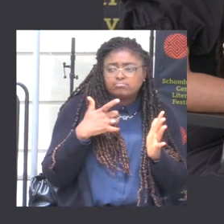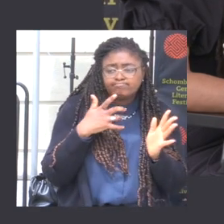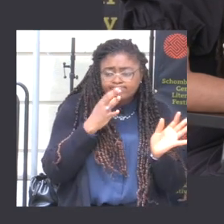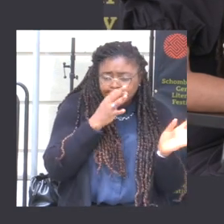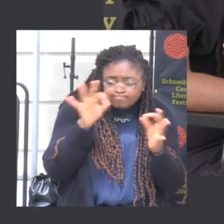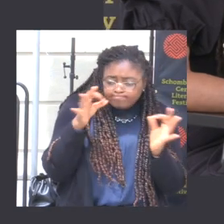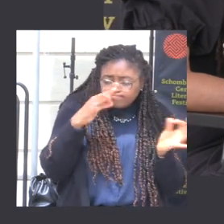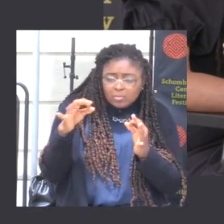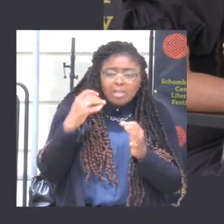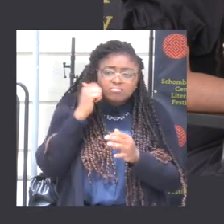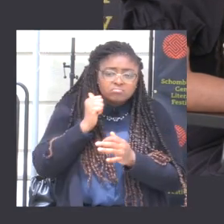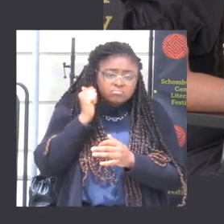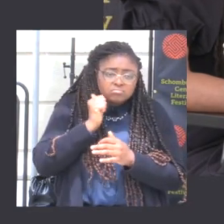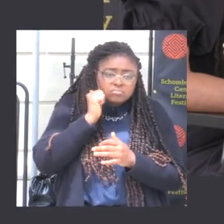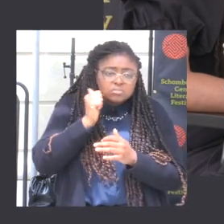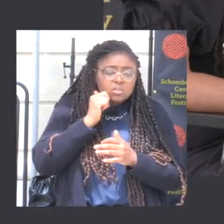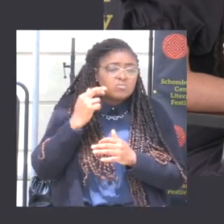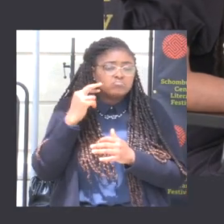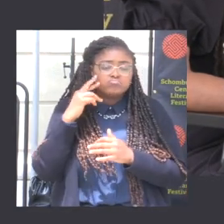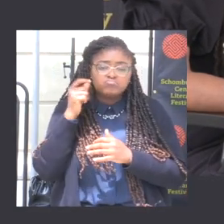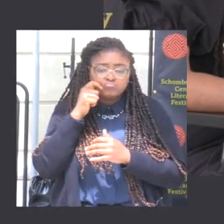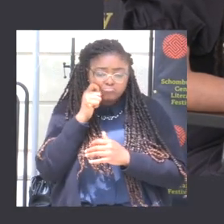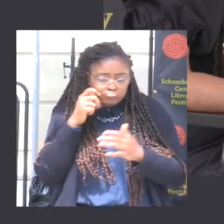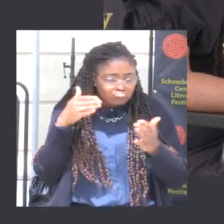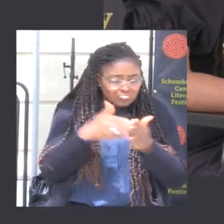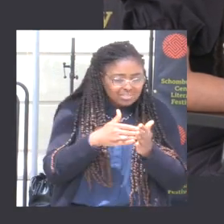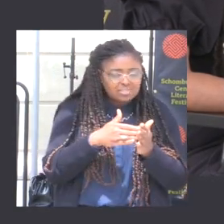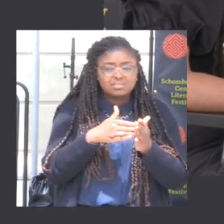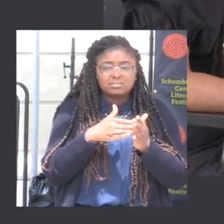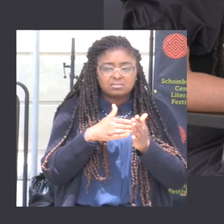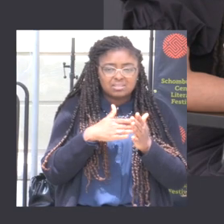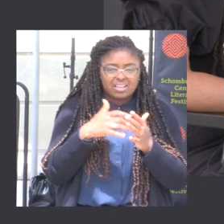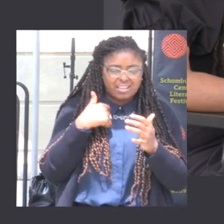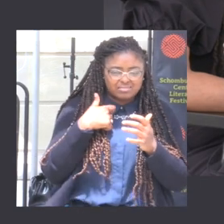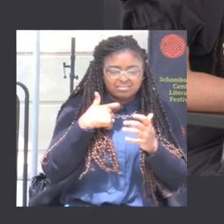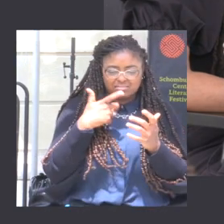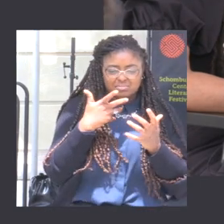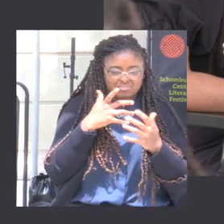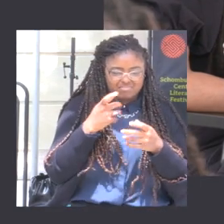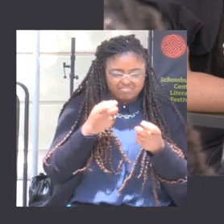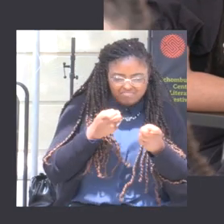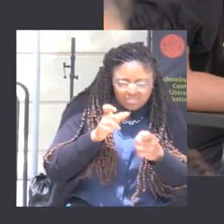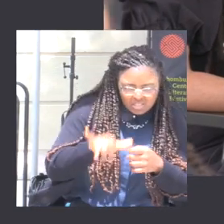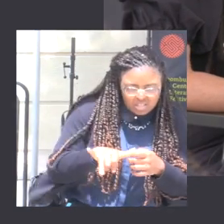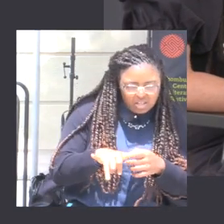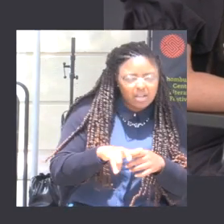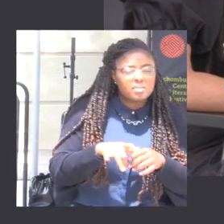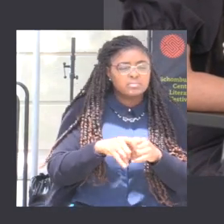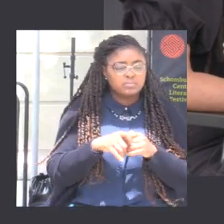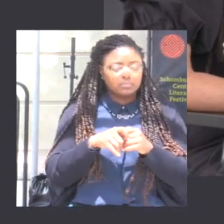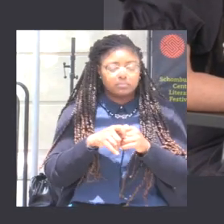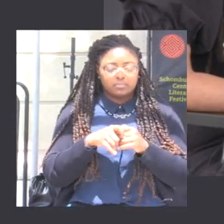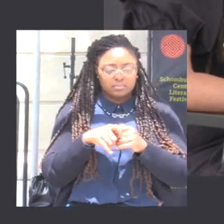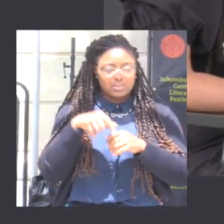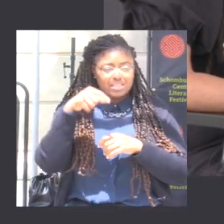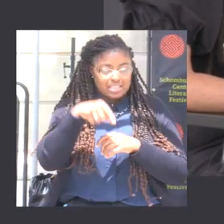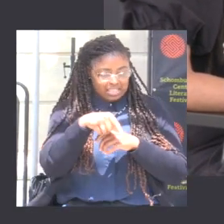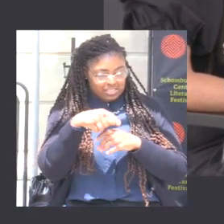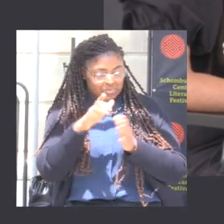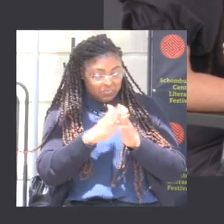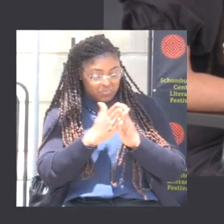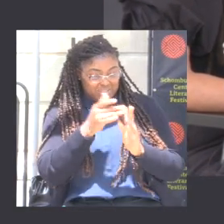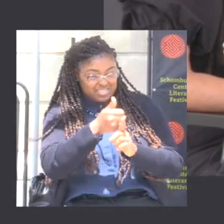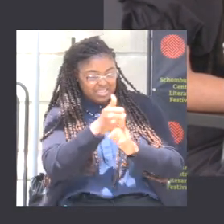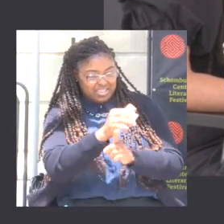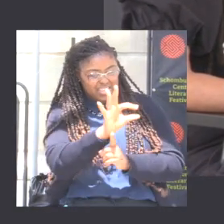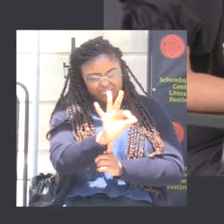on a daily basis, microaggressions, macroaggressions. Mm-hmm. And so I said to folks that This is a book, it's FUBU. It's for us, by us.